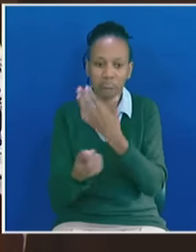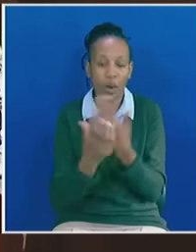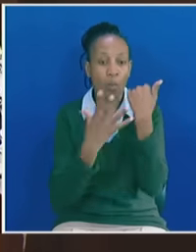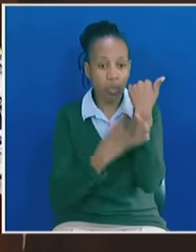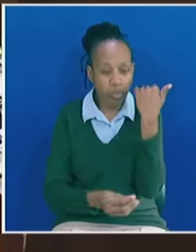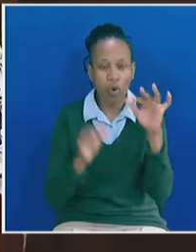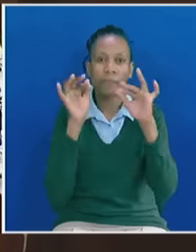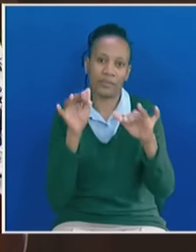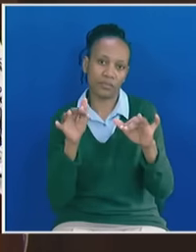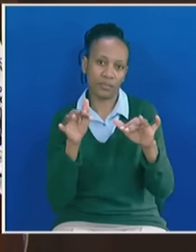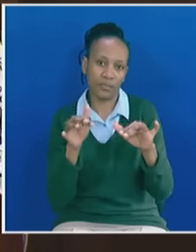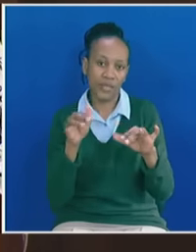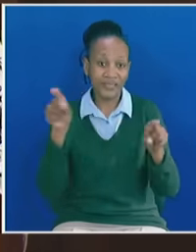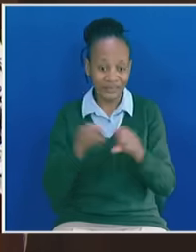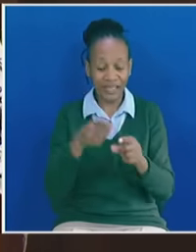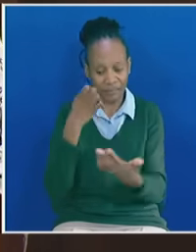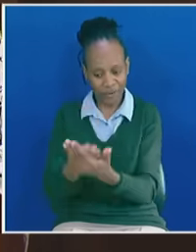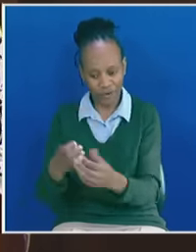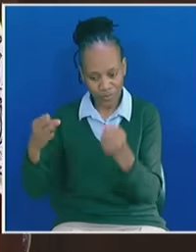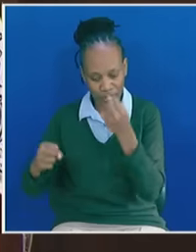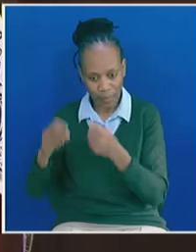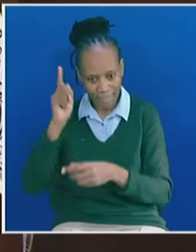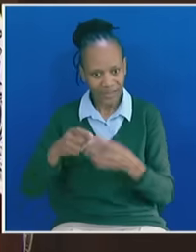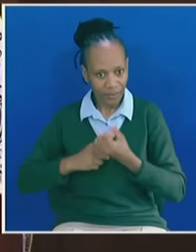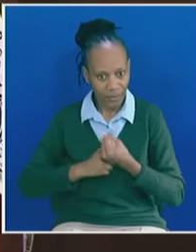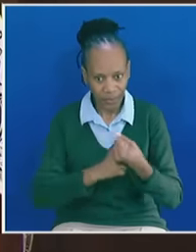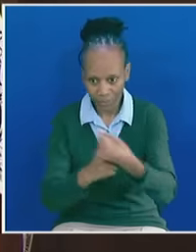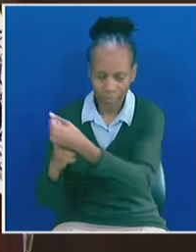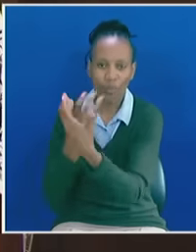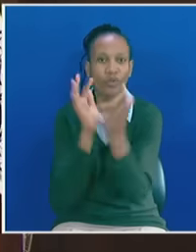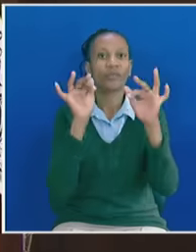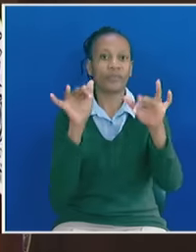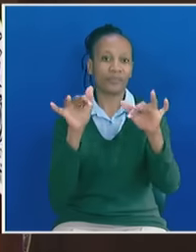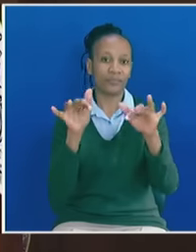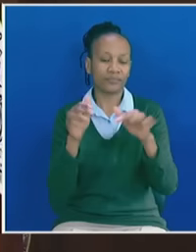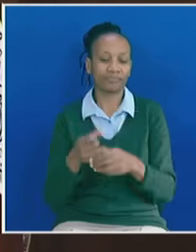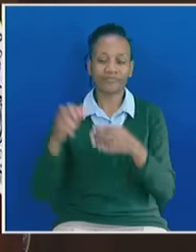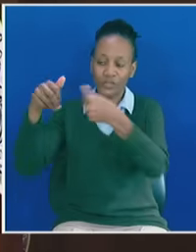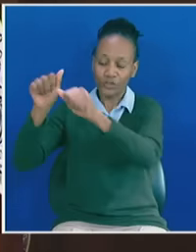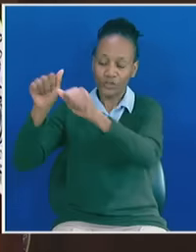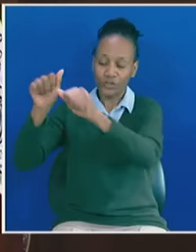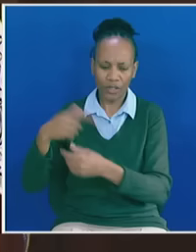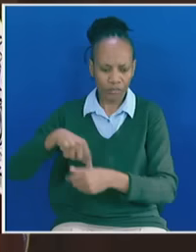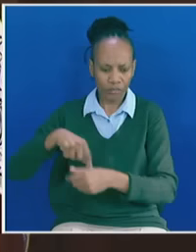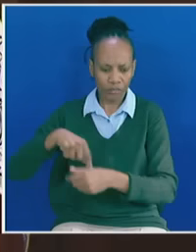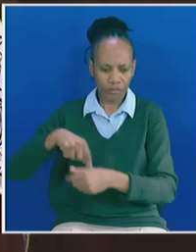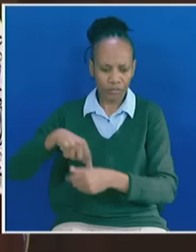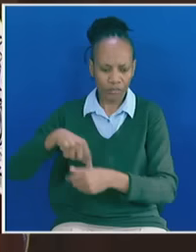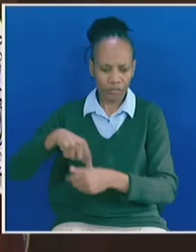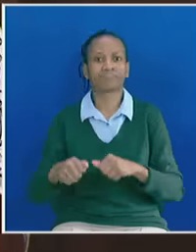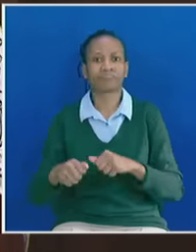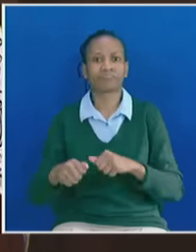and radicalize the economy to benefit all people. Chairperson, we agree cybersecurity is an